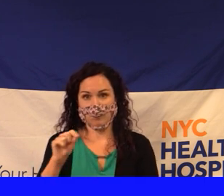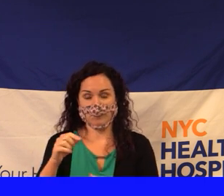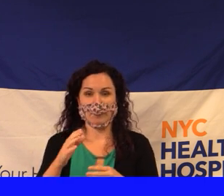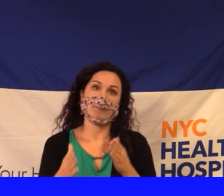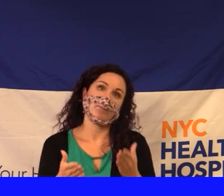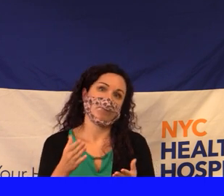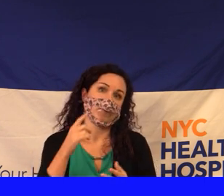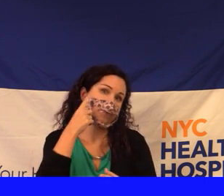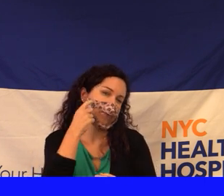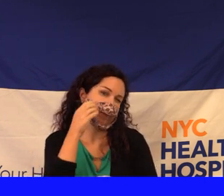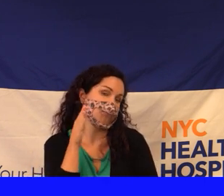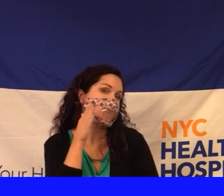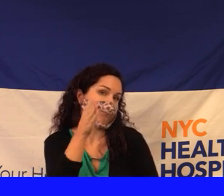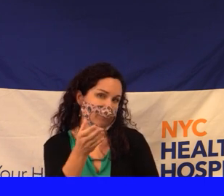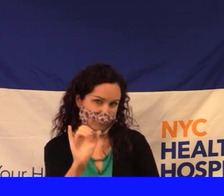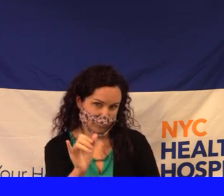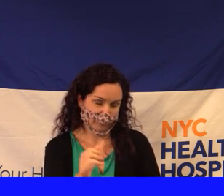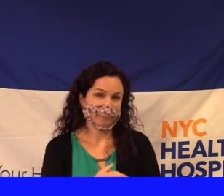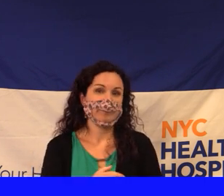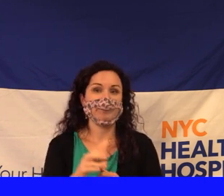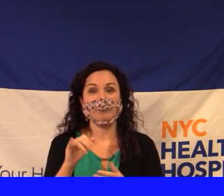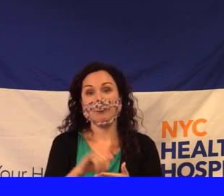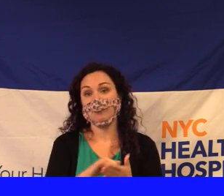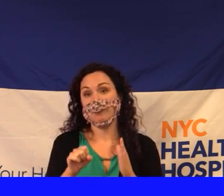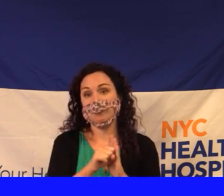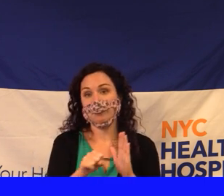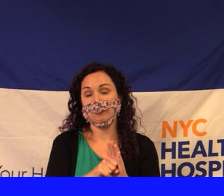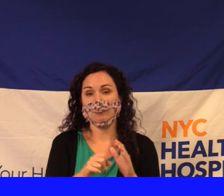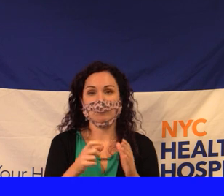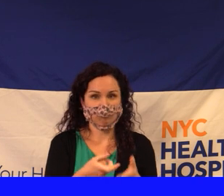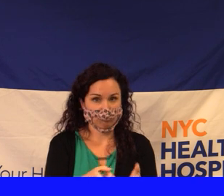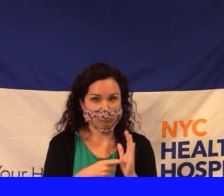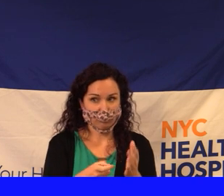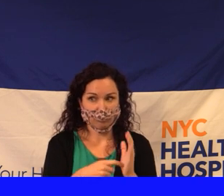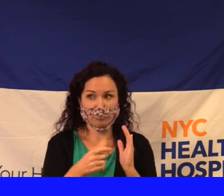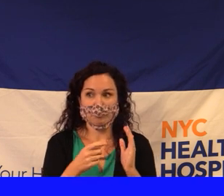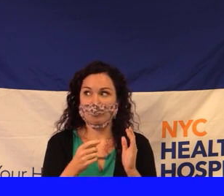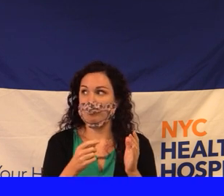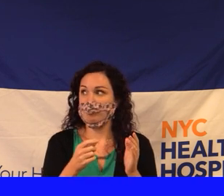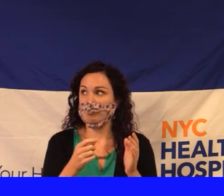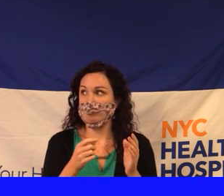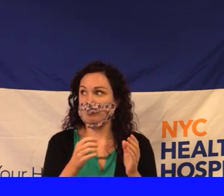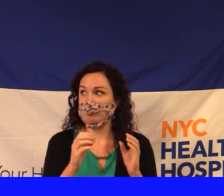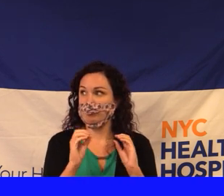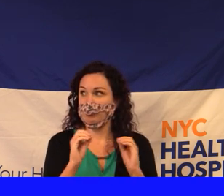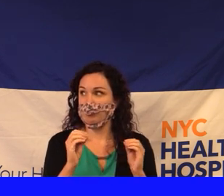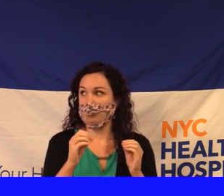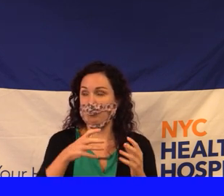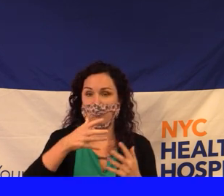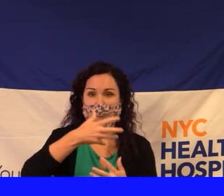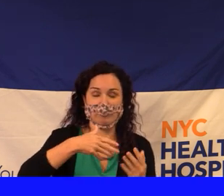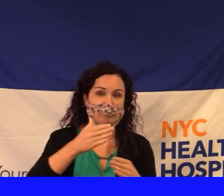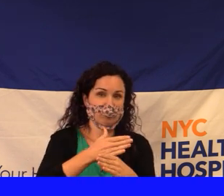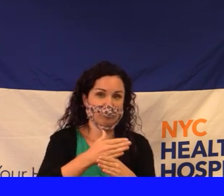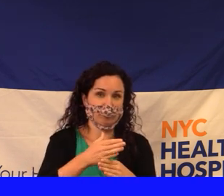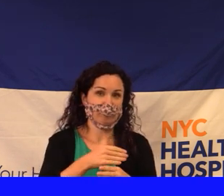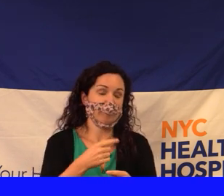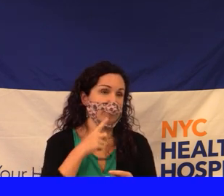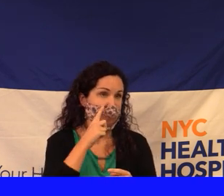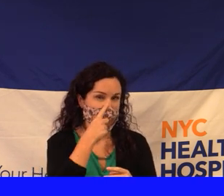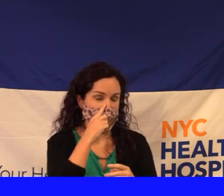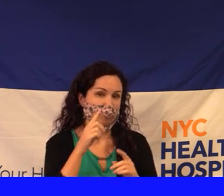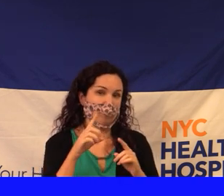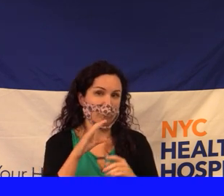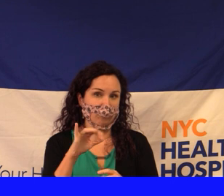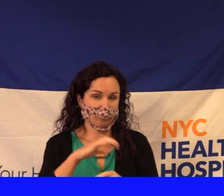beyond. New York State also continues to mandate no cost sharing, both for COVID-19 testing and also for